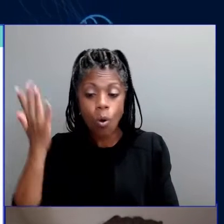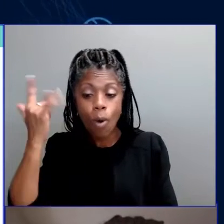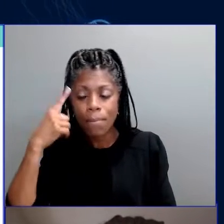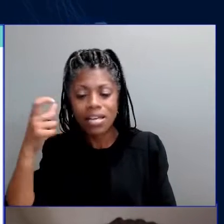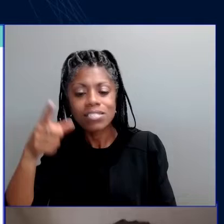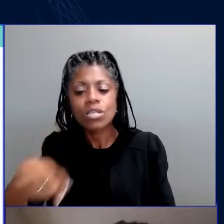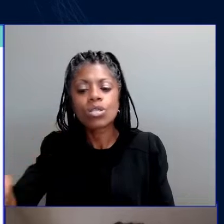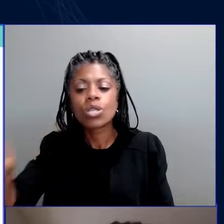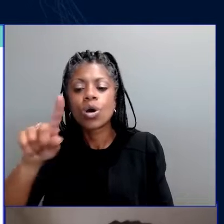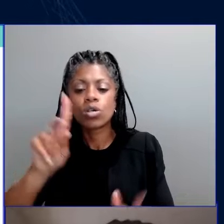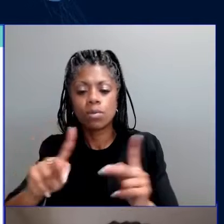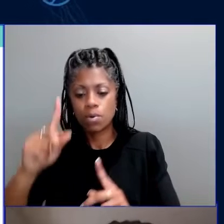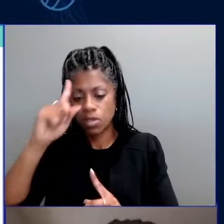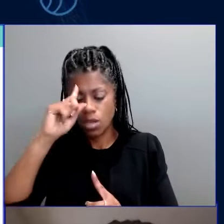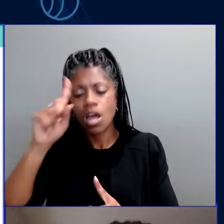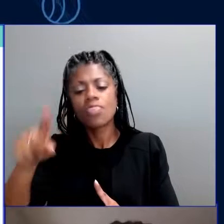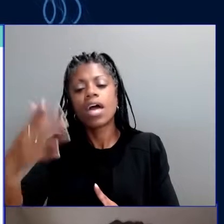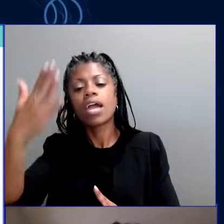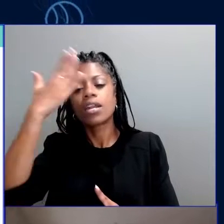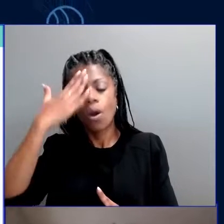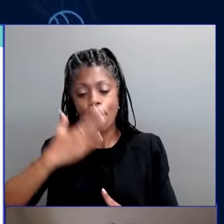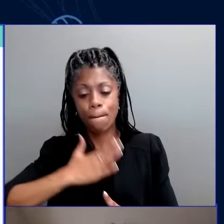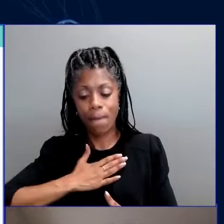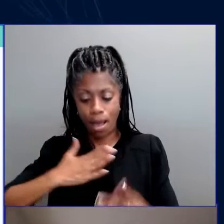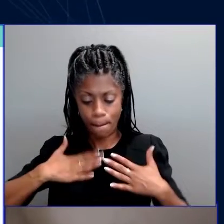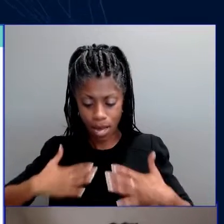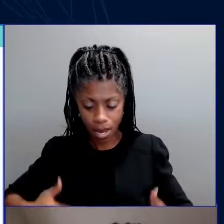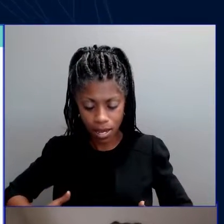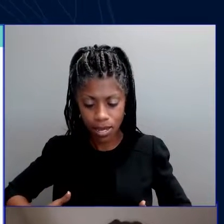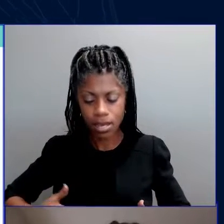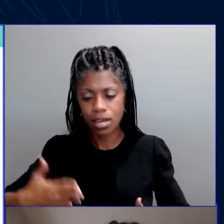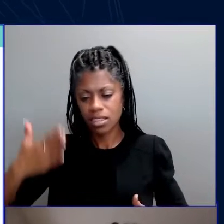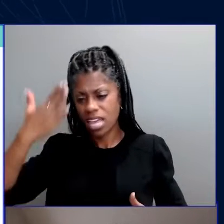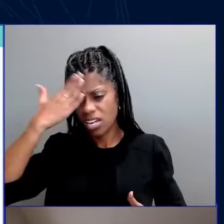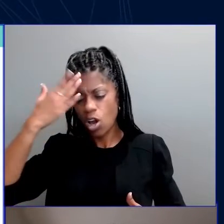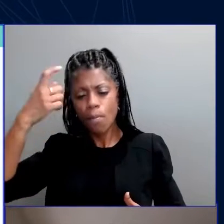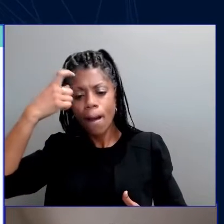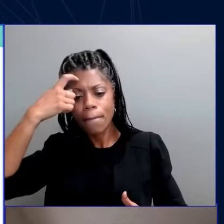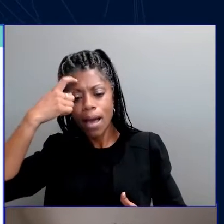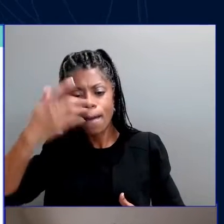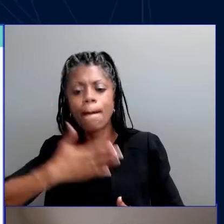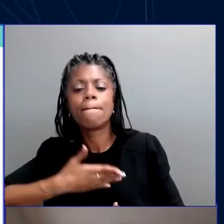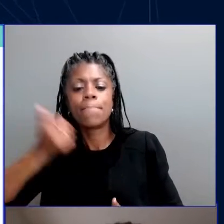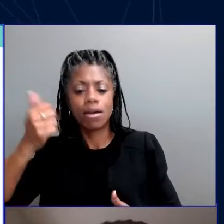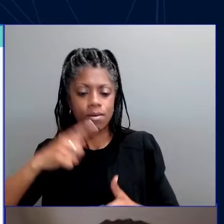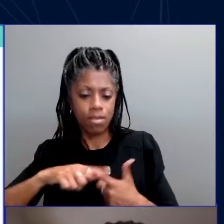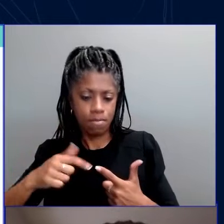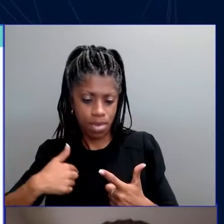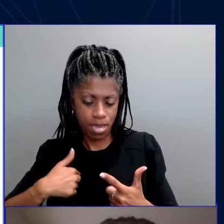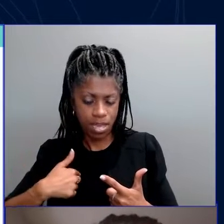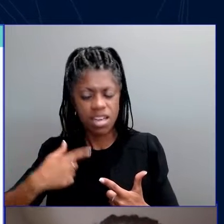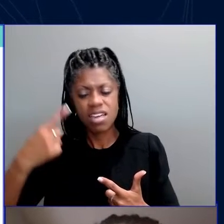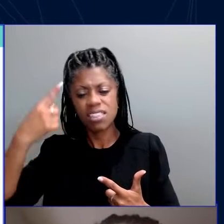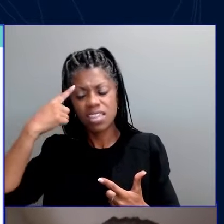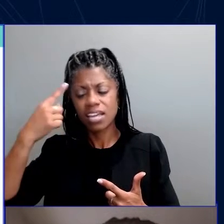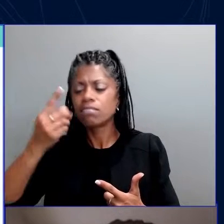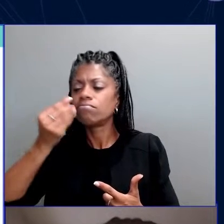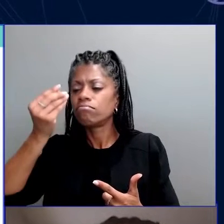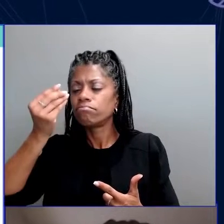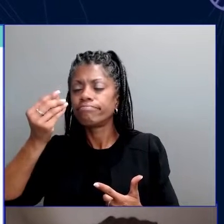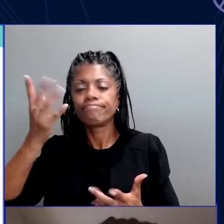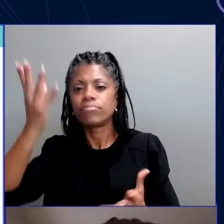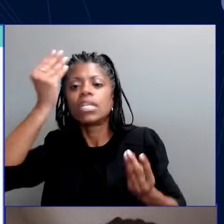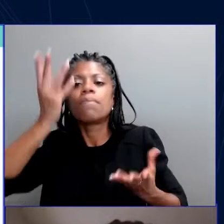me, who thought I should take time off from college until I could walk again. I almost didn't make it through because